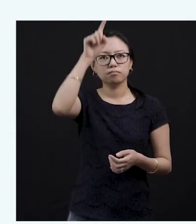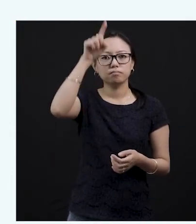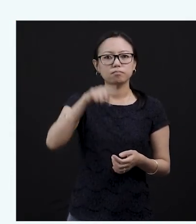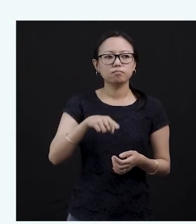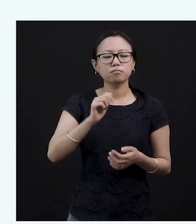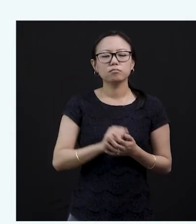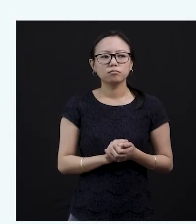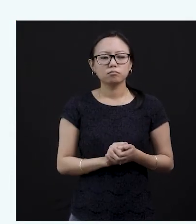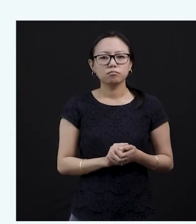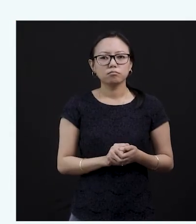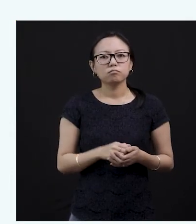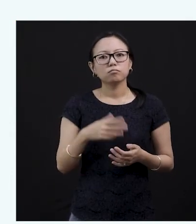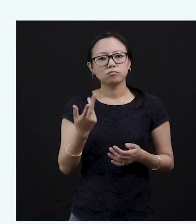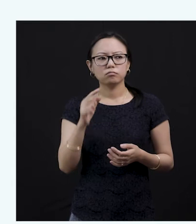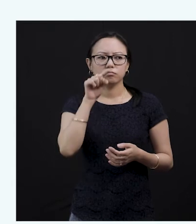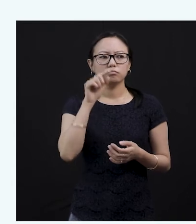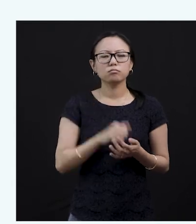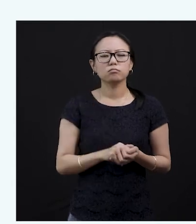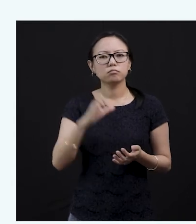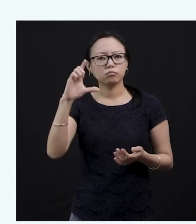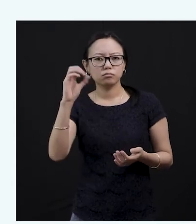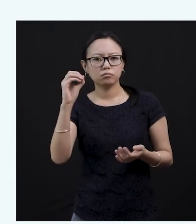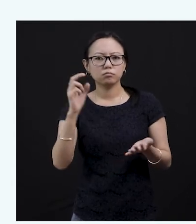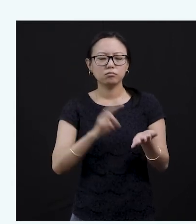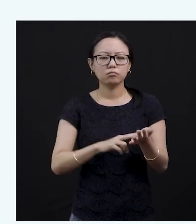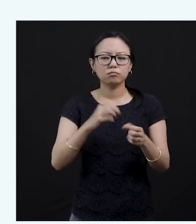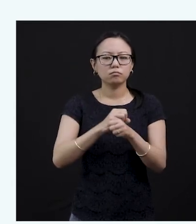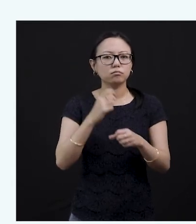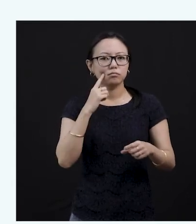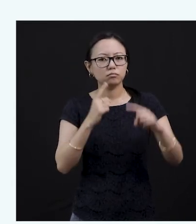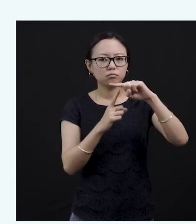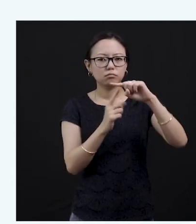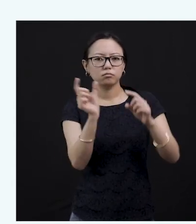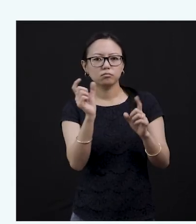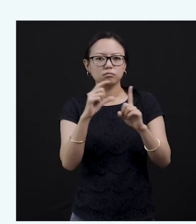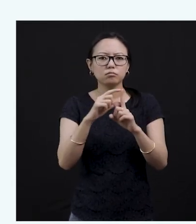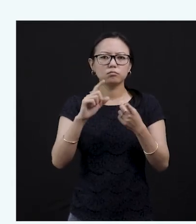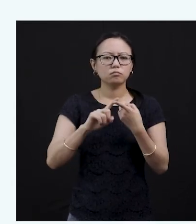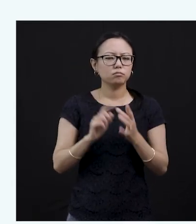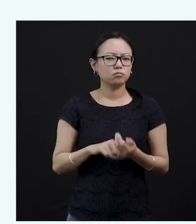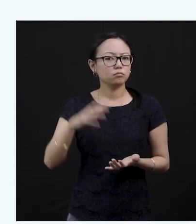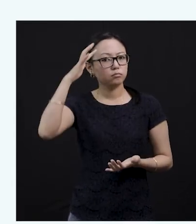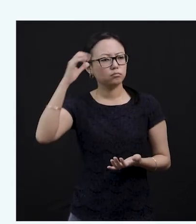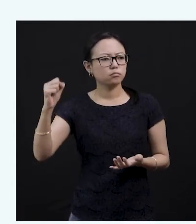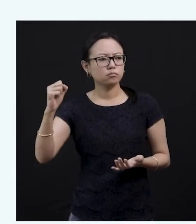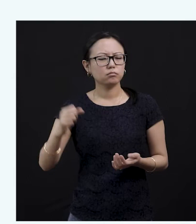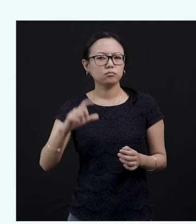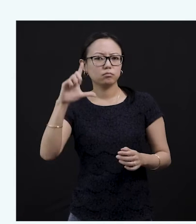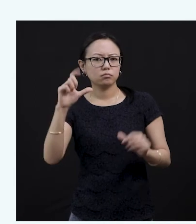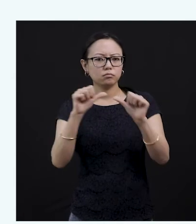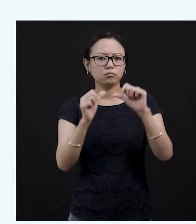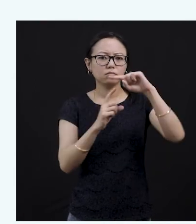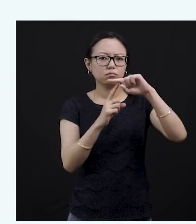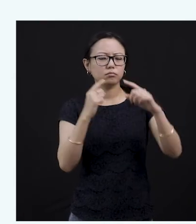have, see, so many lines, right? So if you remember, I told you that in latitudes we